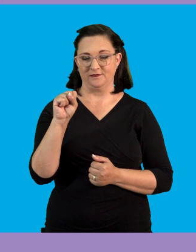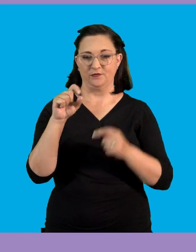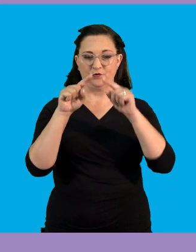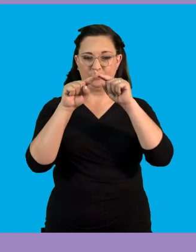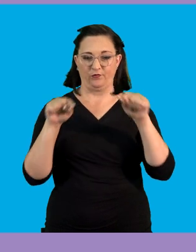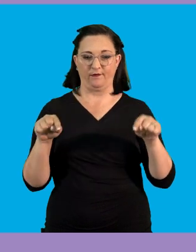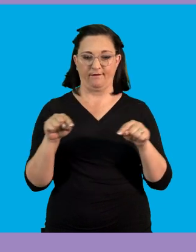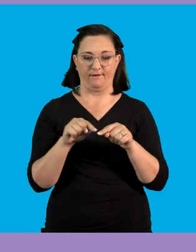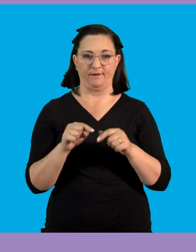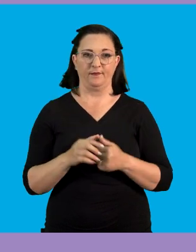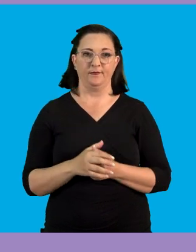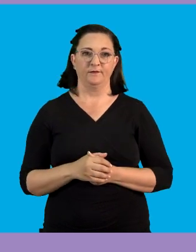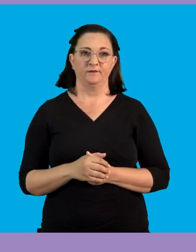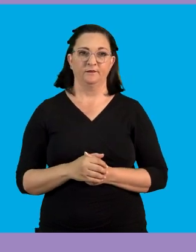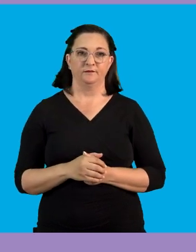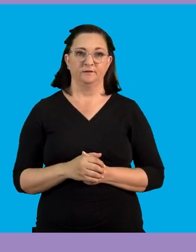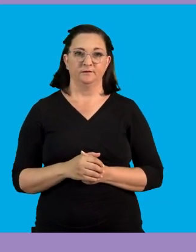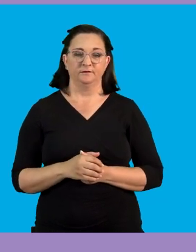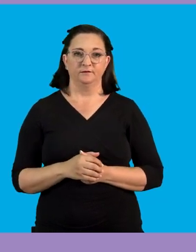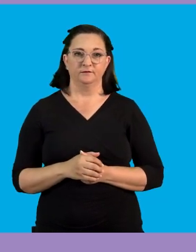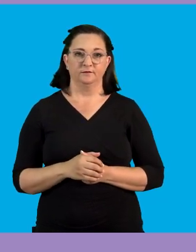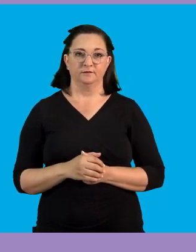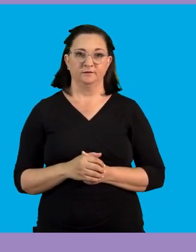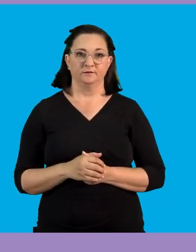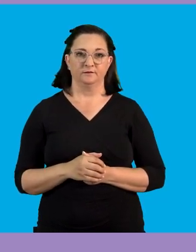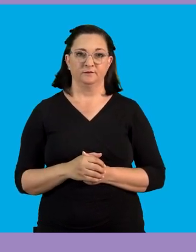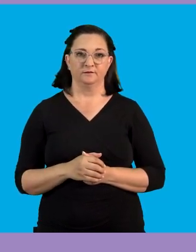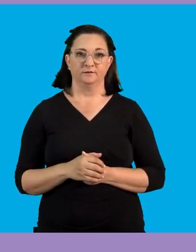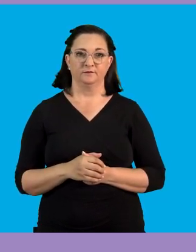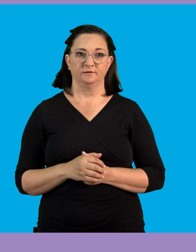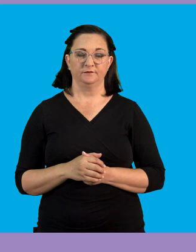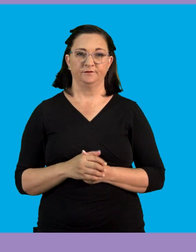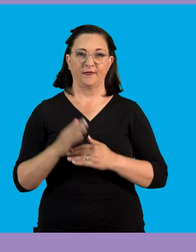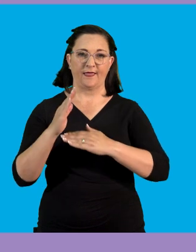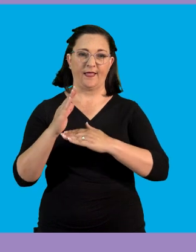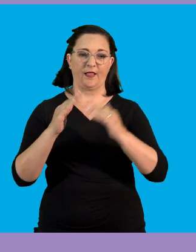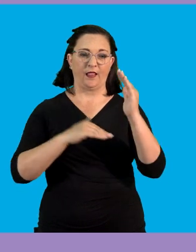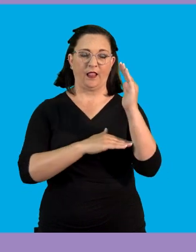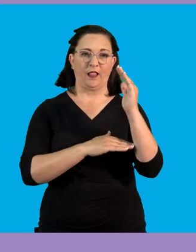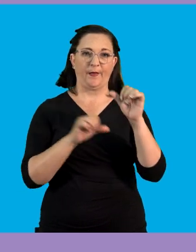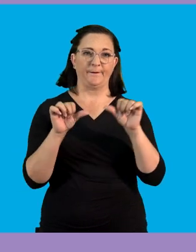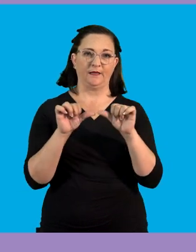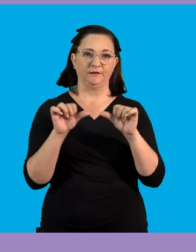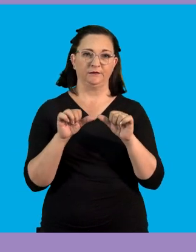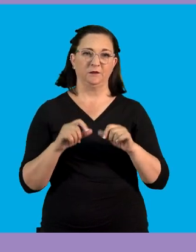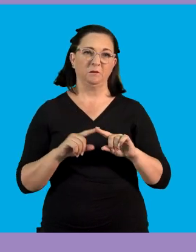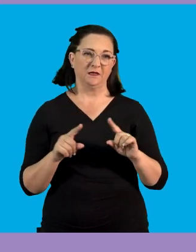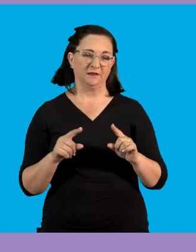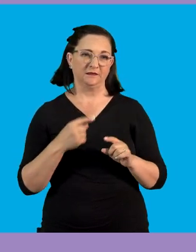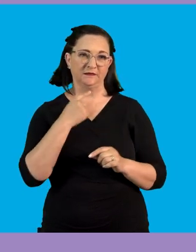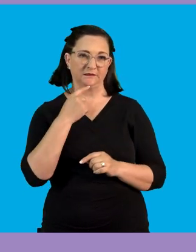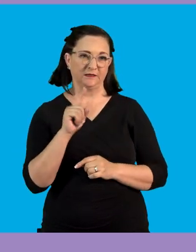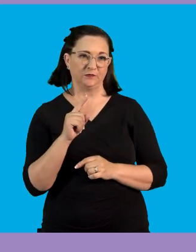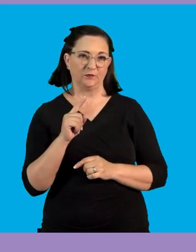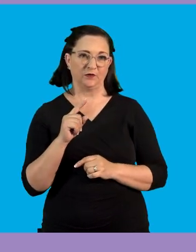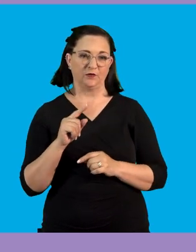Isosceles triangle. And we've measured the angles like that. What do we mean when we say an